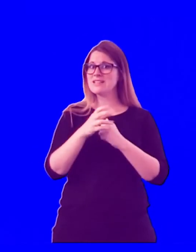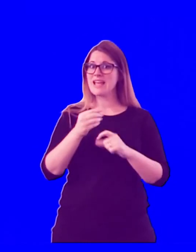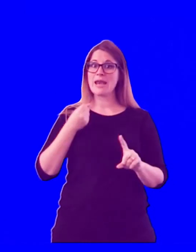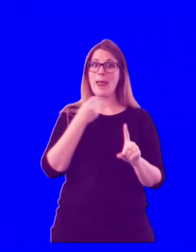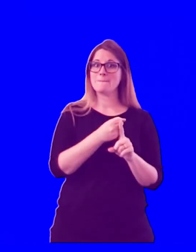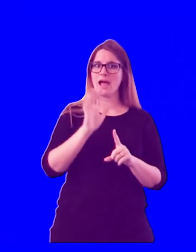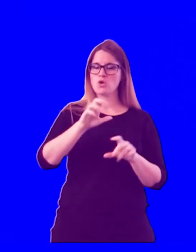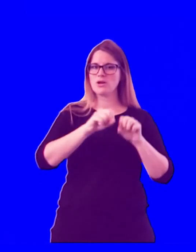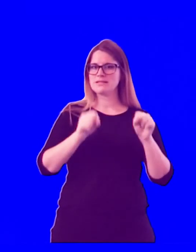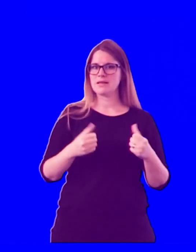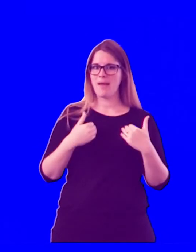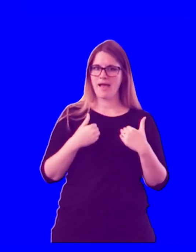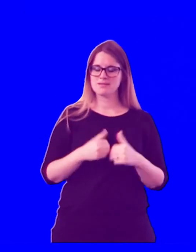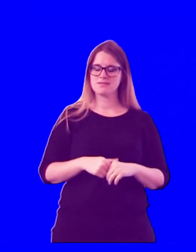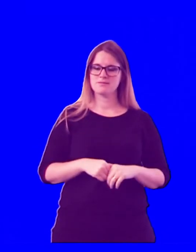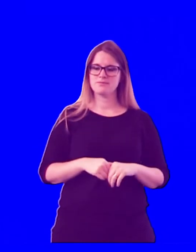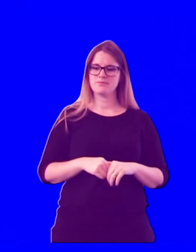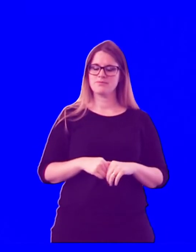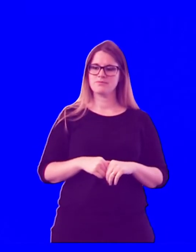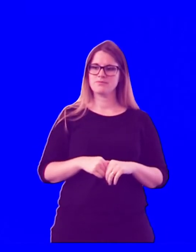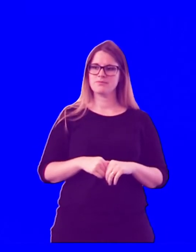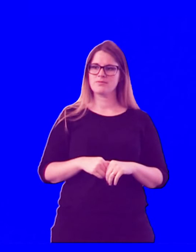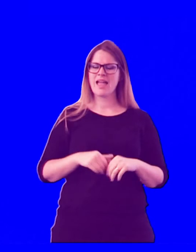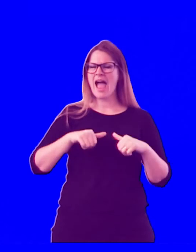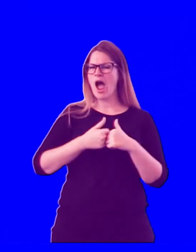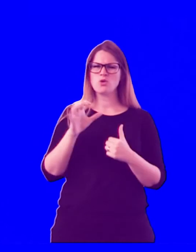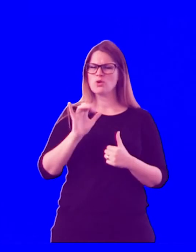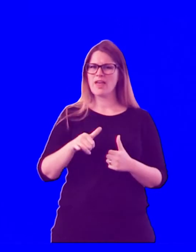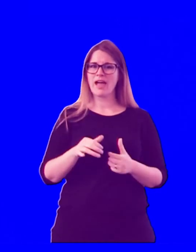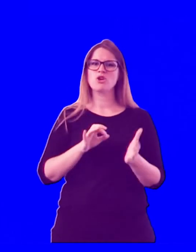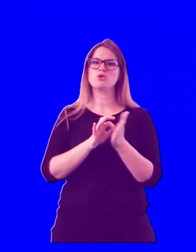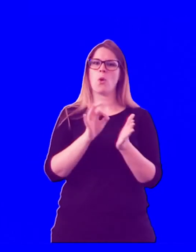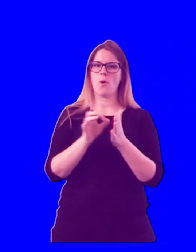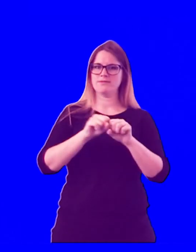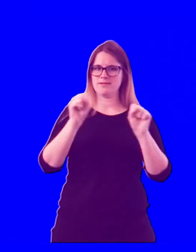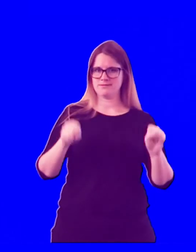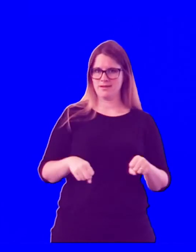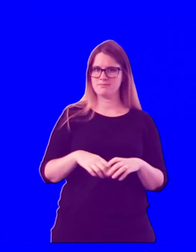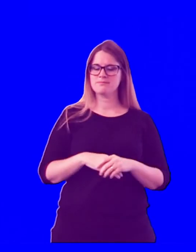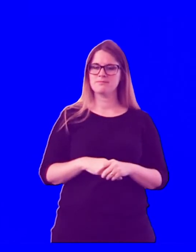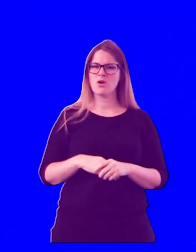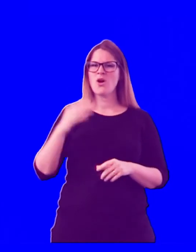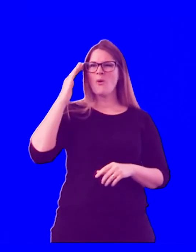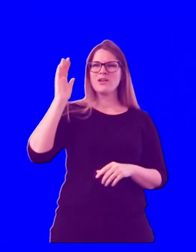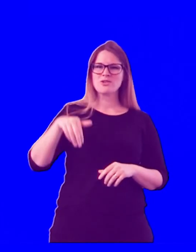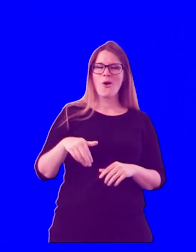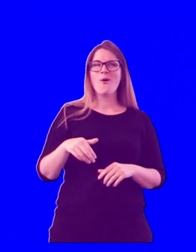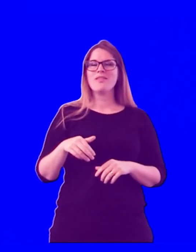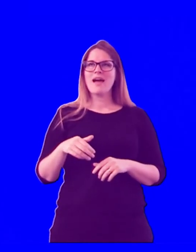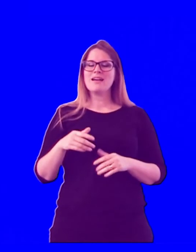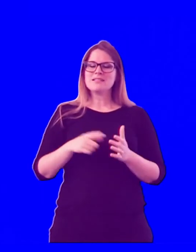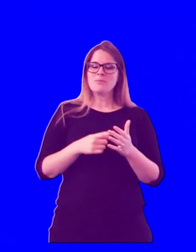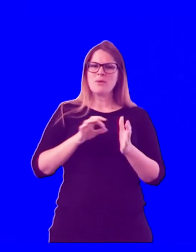and impact that those systems have. Now, we did this by creating a scoring system. And we know that can be a